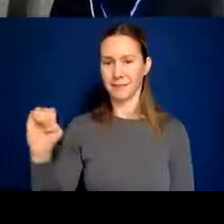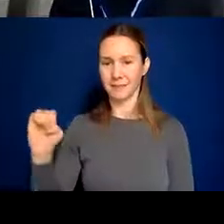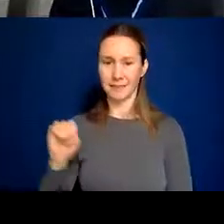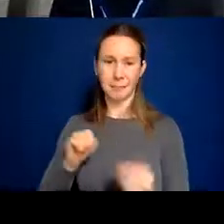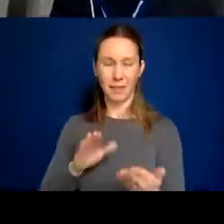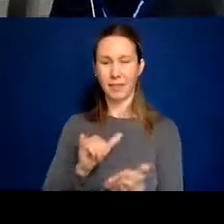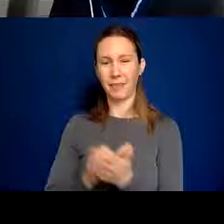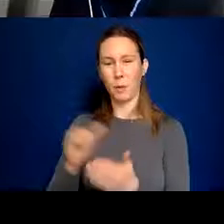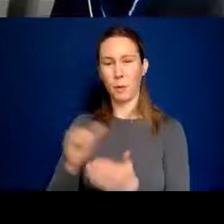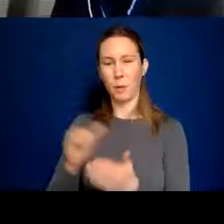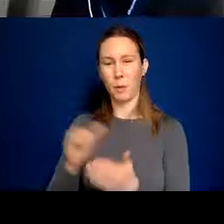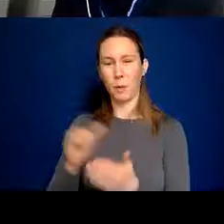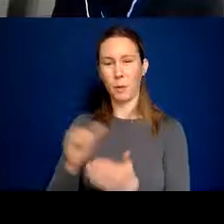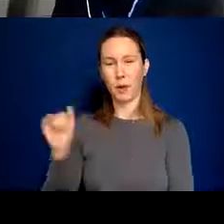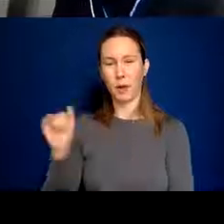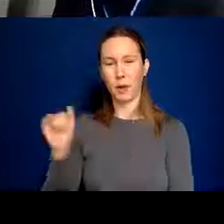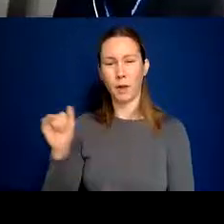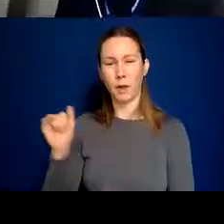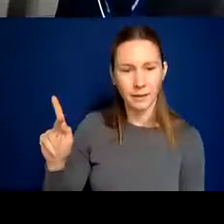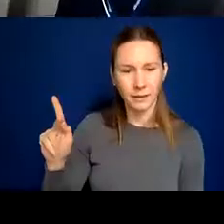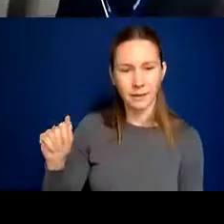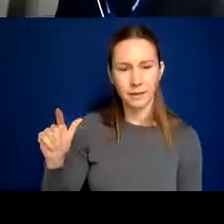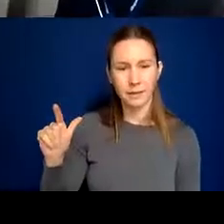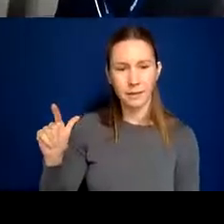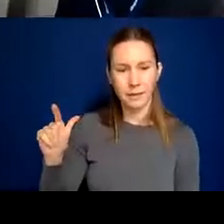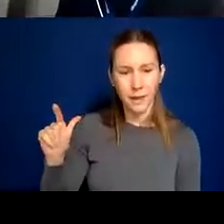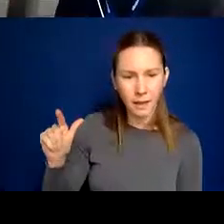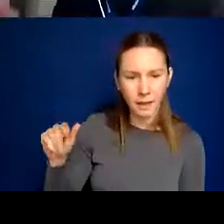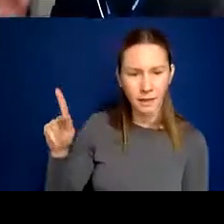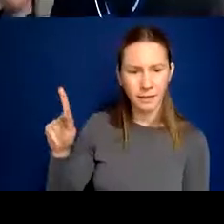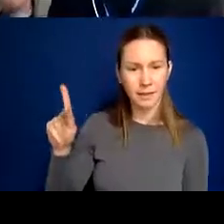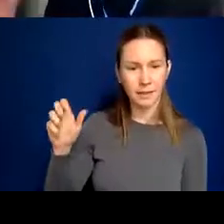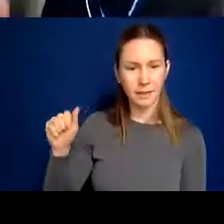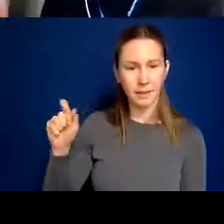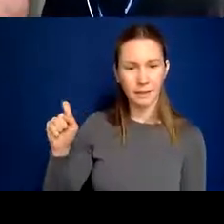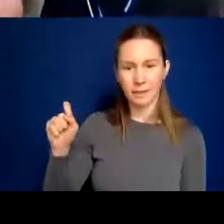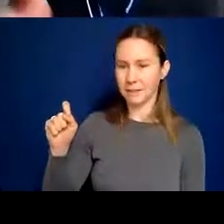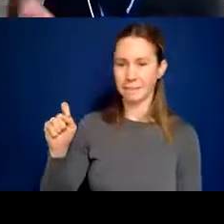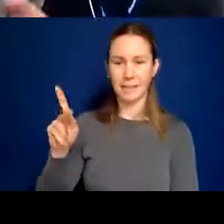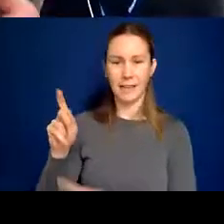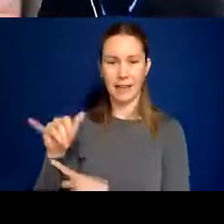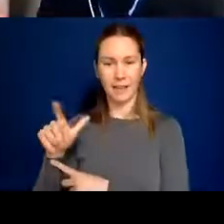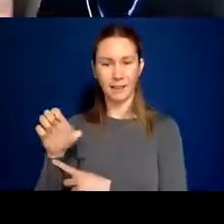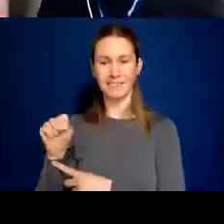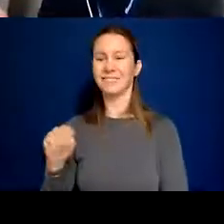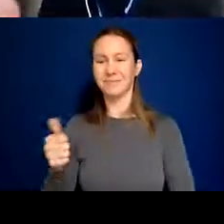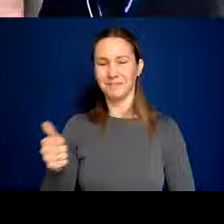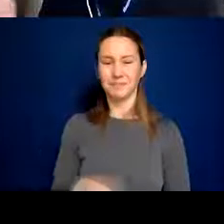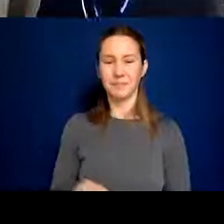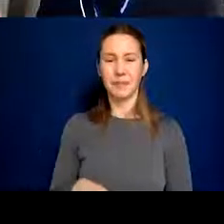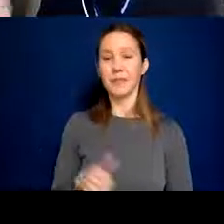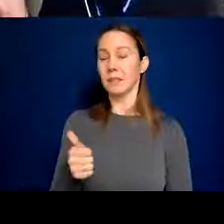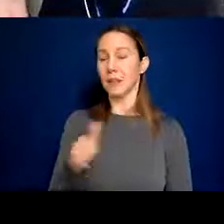Helen Kales right now in UC Davis. And this is a method that basically takes this DICE for the